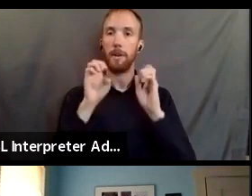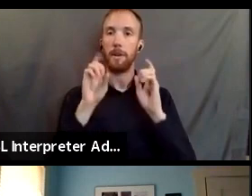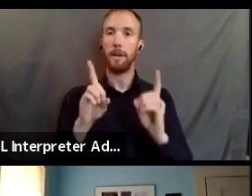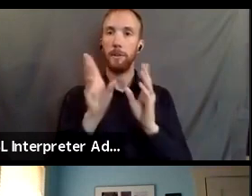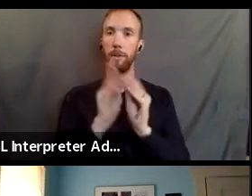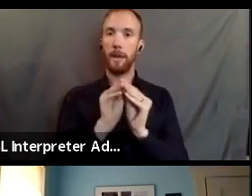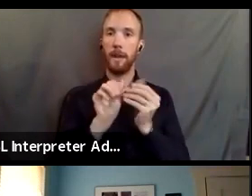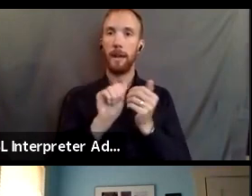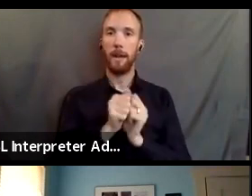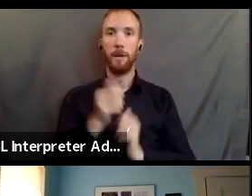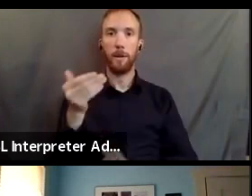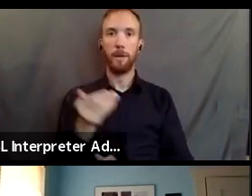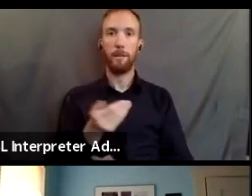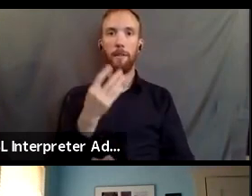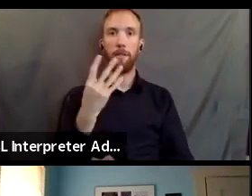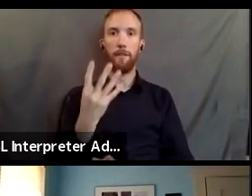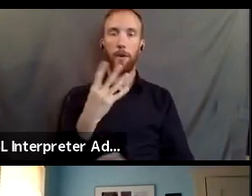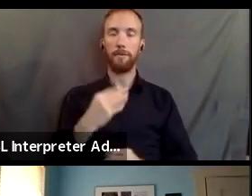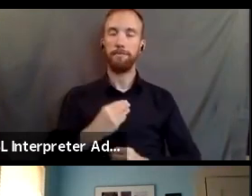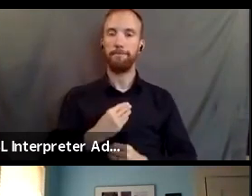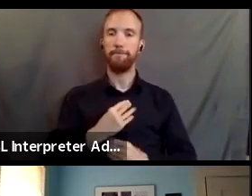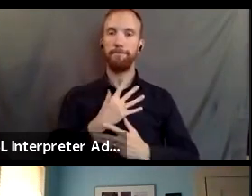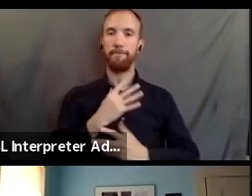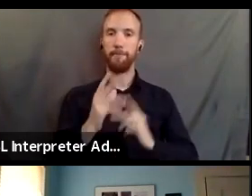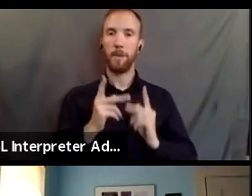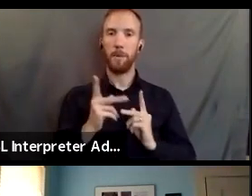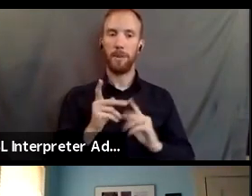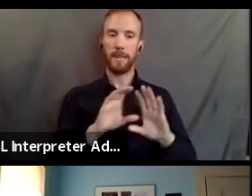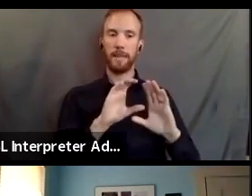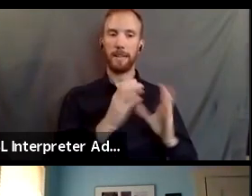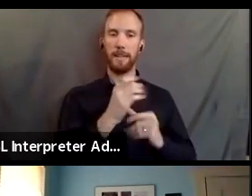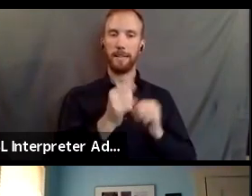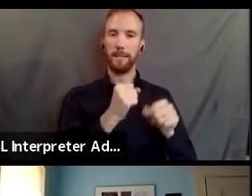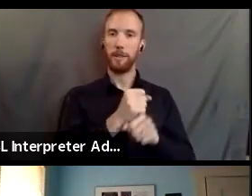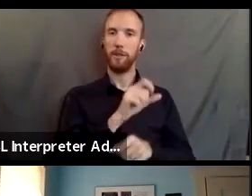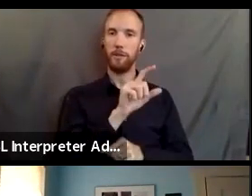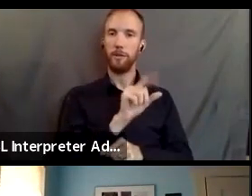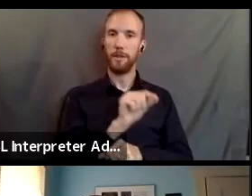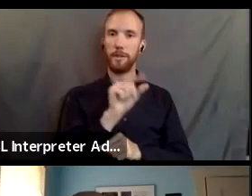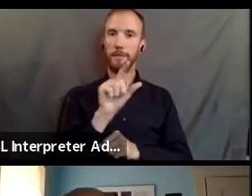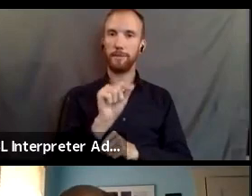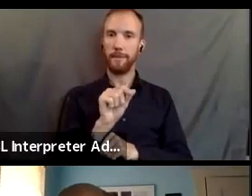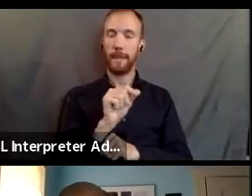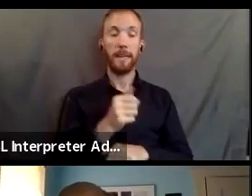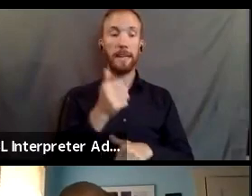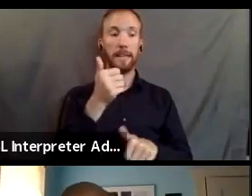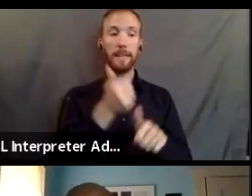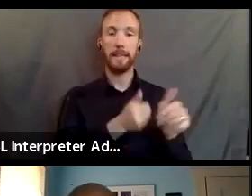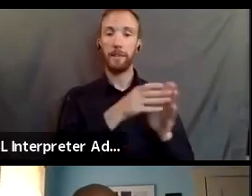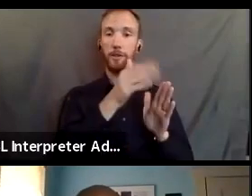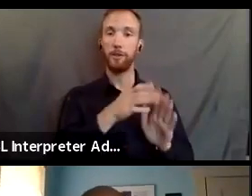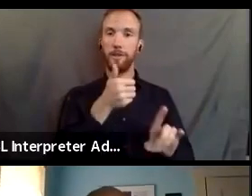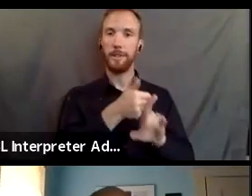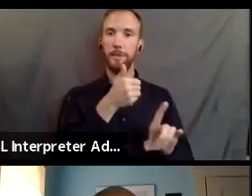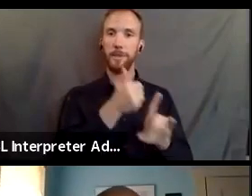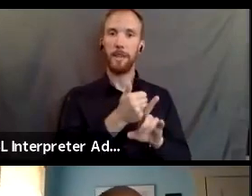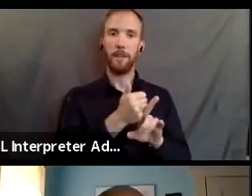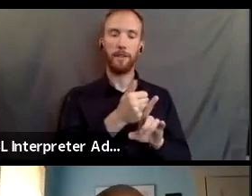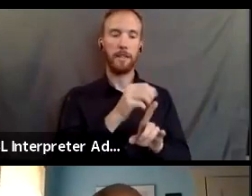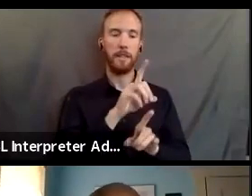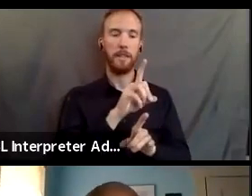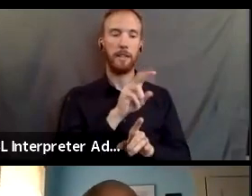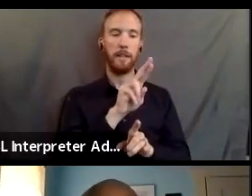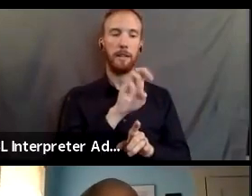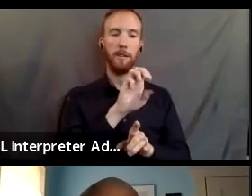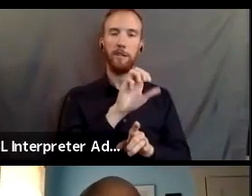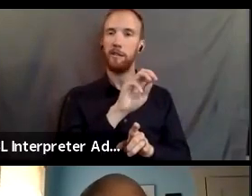four inspirational members of the class of 2020 each of these students is a dreamer they came to the united